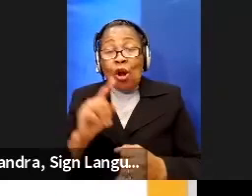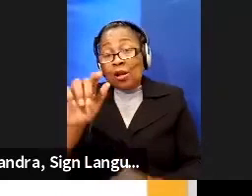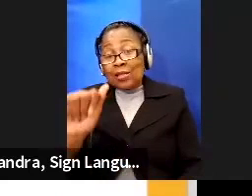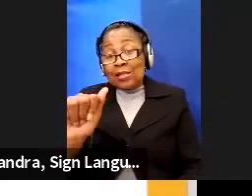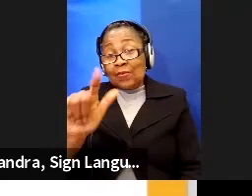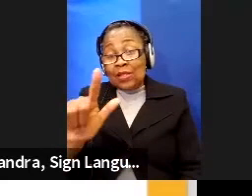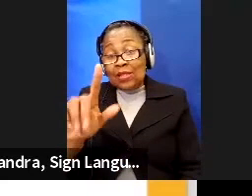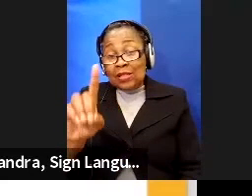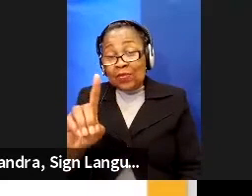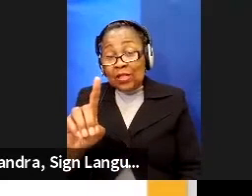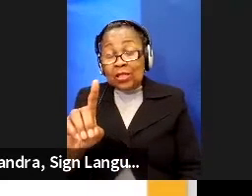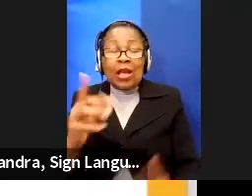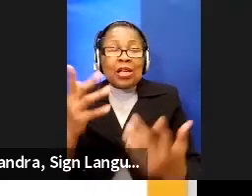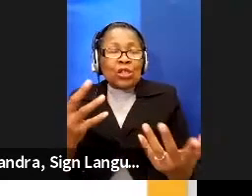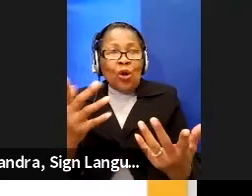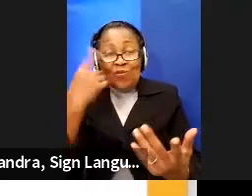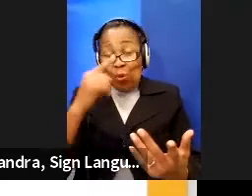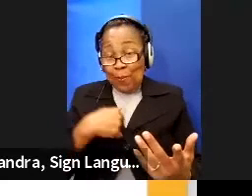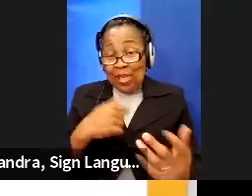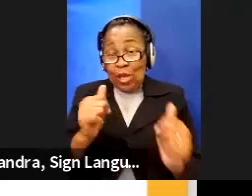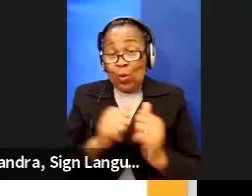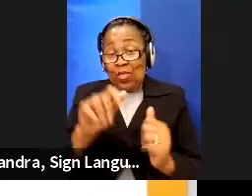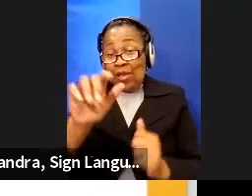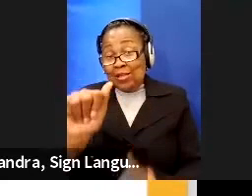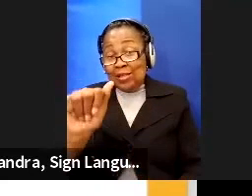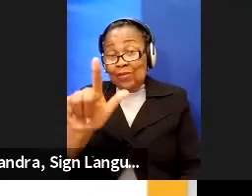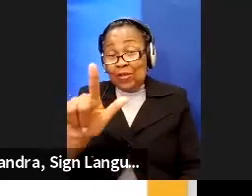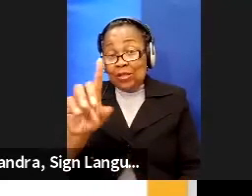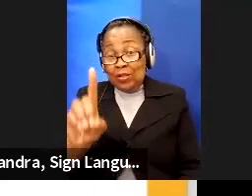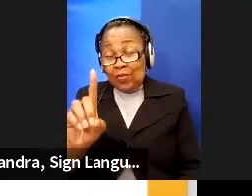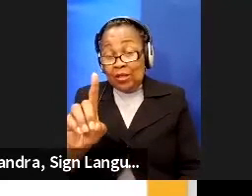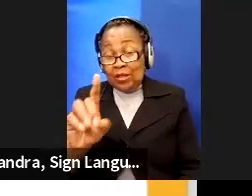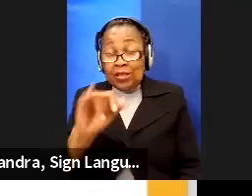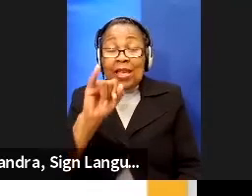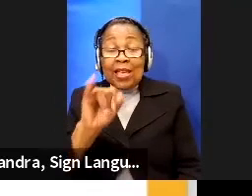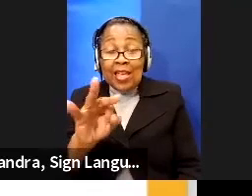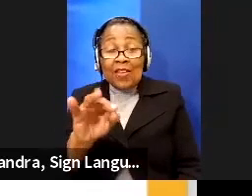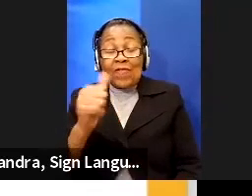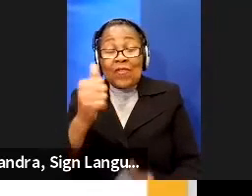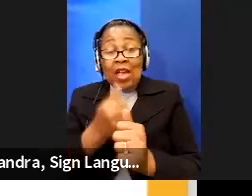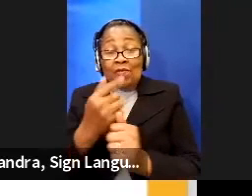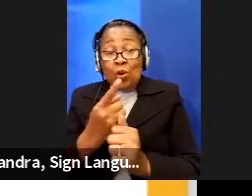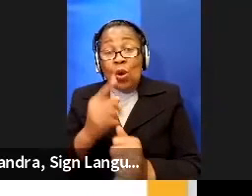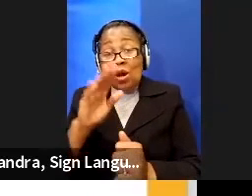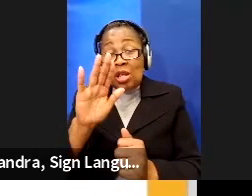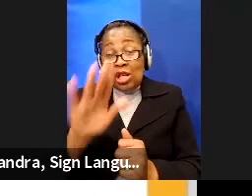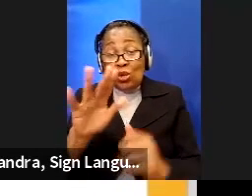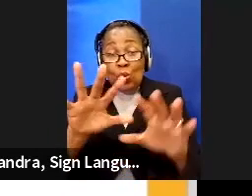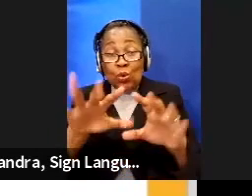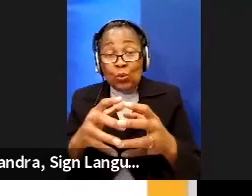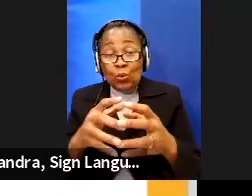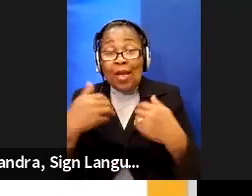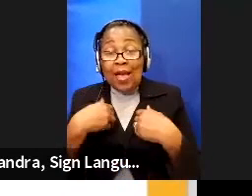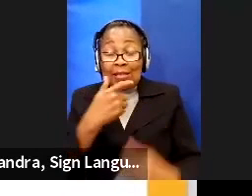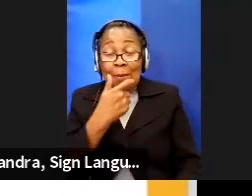here's the thing for me with assistive listening devices. If everybody in your cast has a mic,